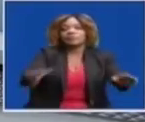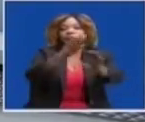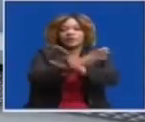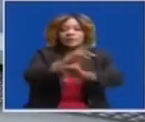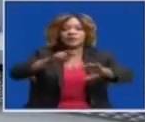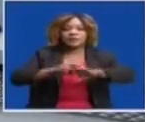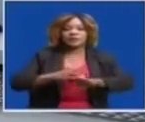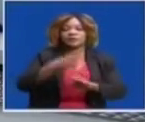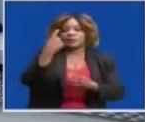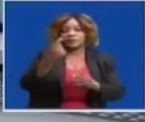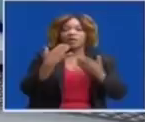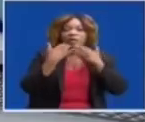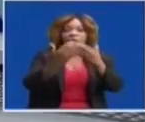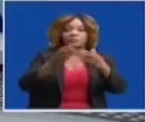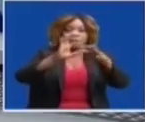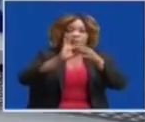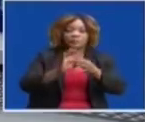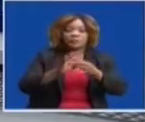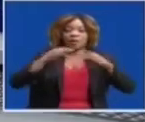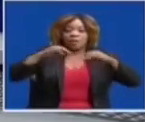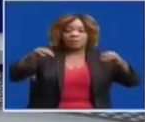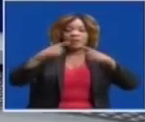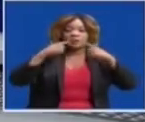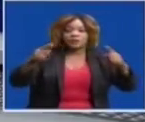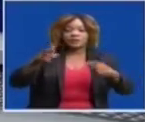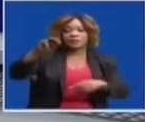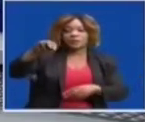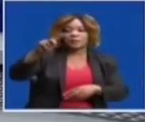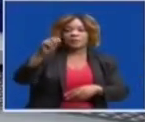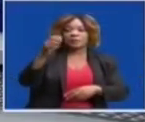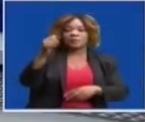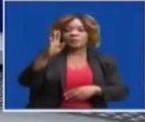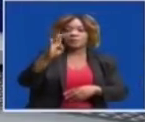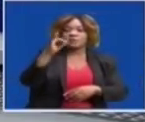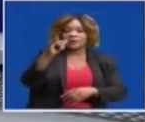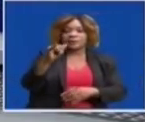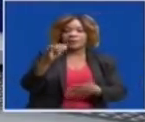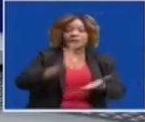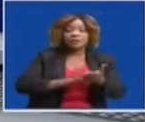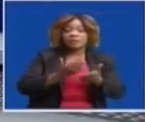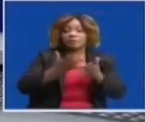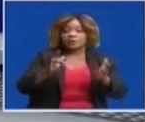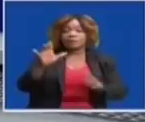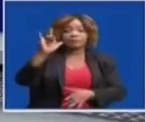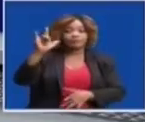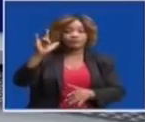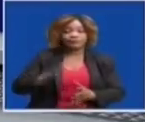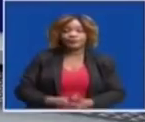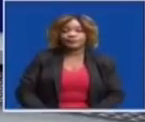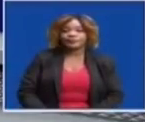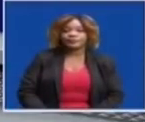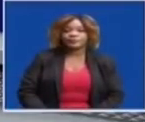One Zambia, one nation. Thank you for joining us on the main news. I'm Hebert Mtabe and our sign language interpreter is Loveness